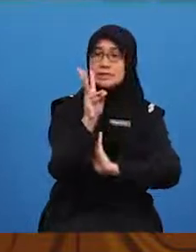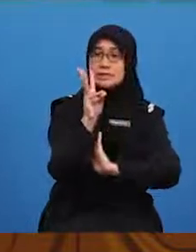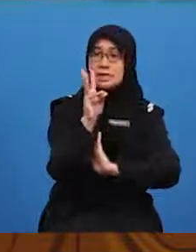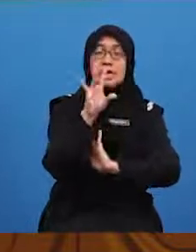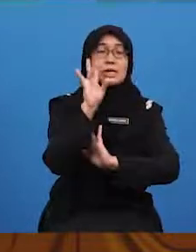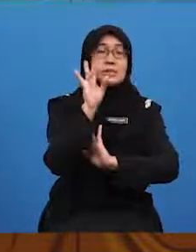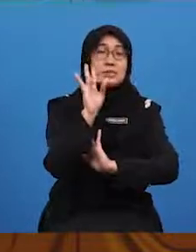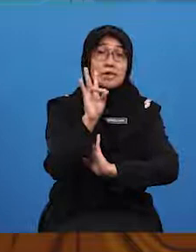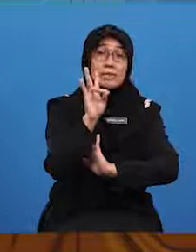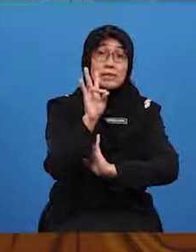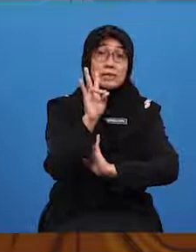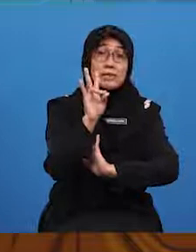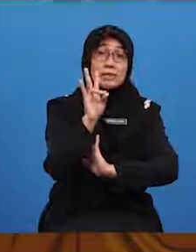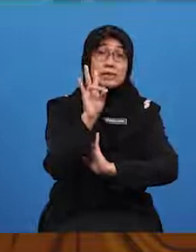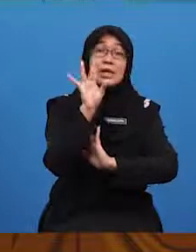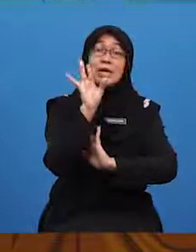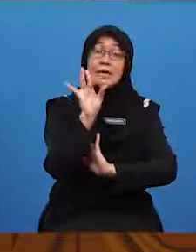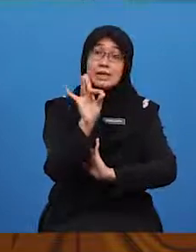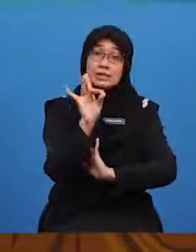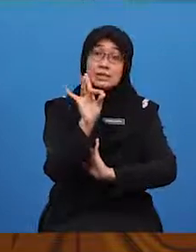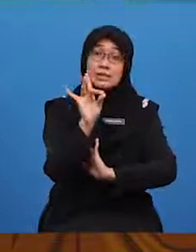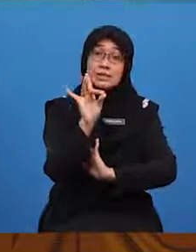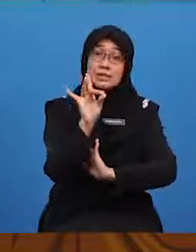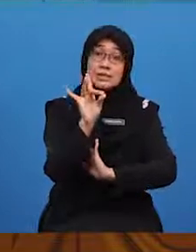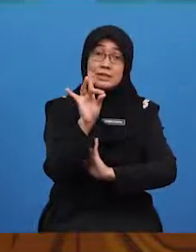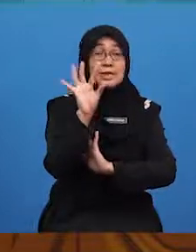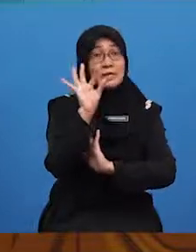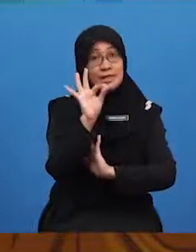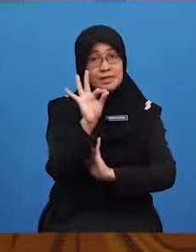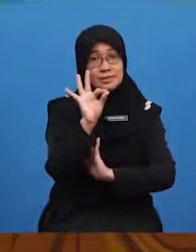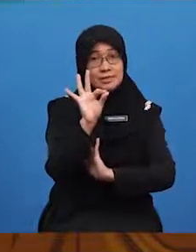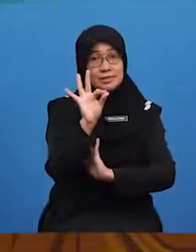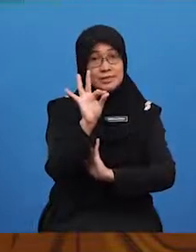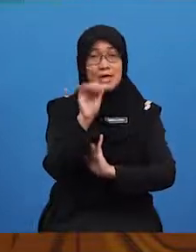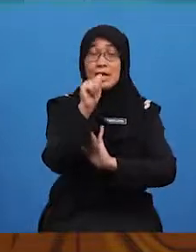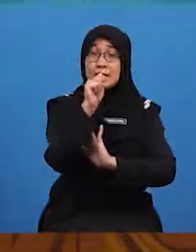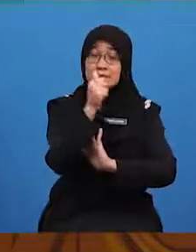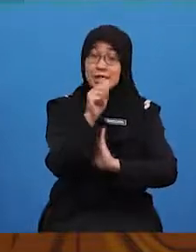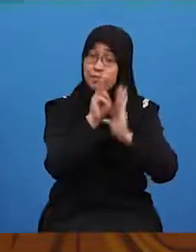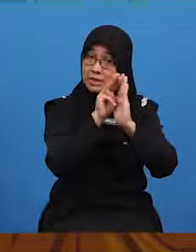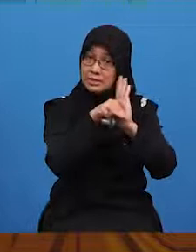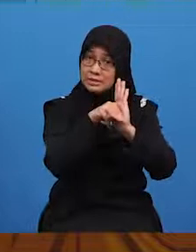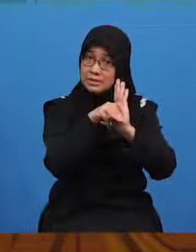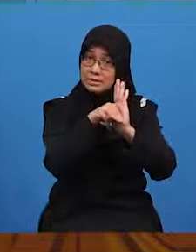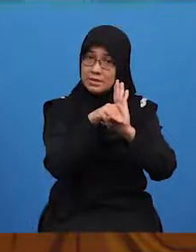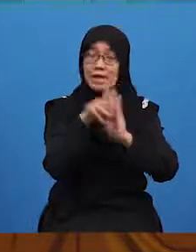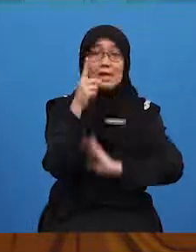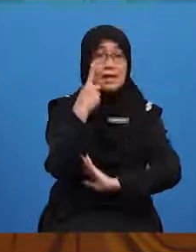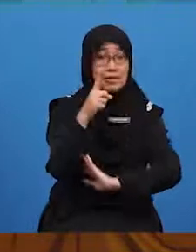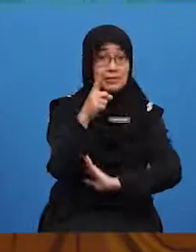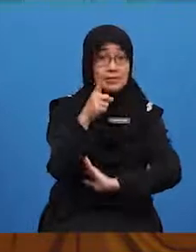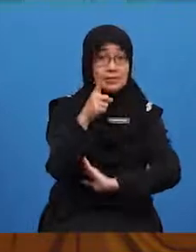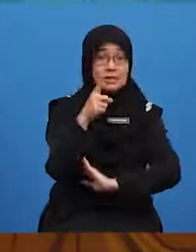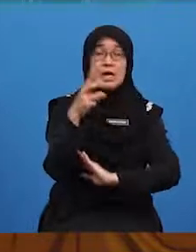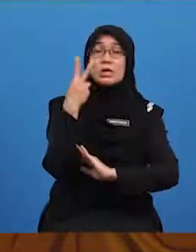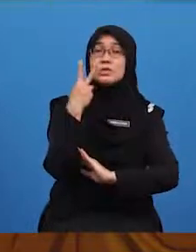4, 5 minutes, 6, 7, 8,